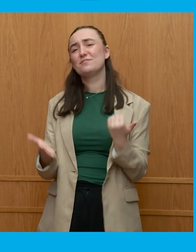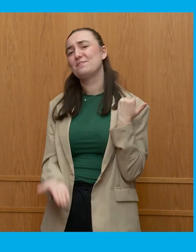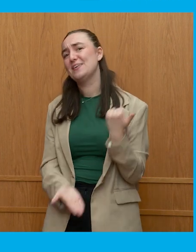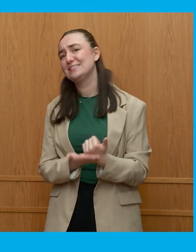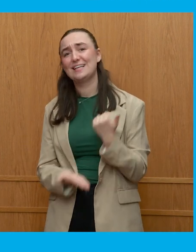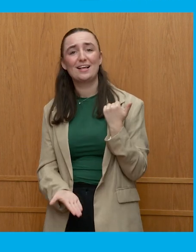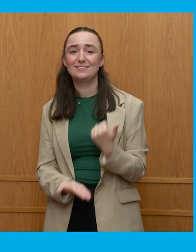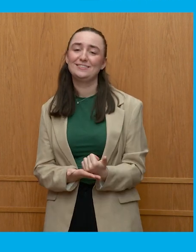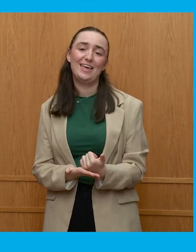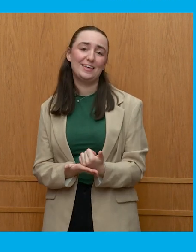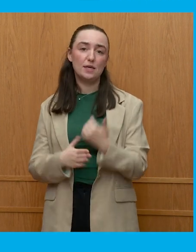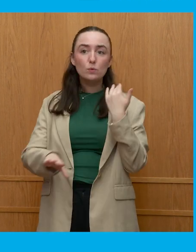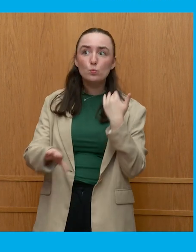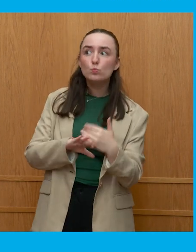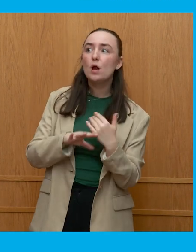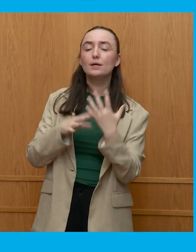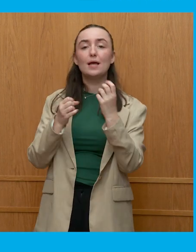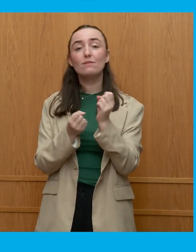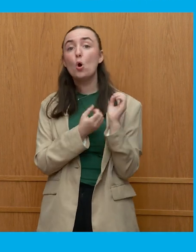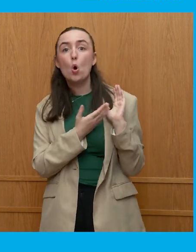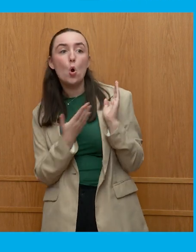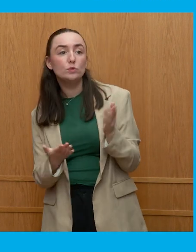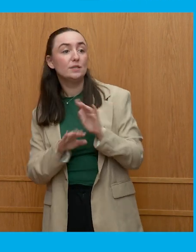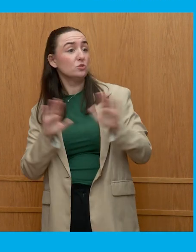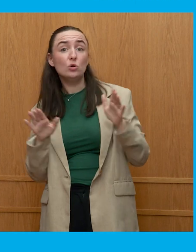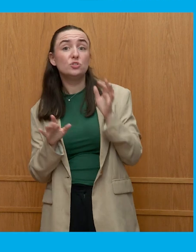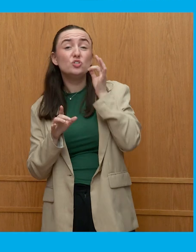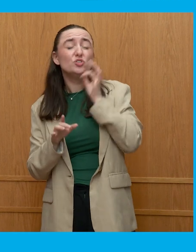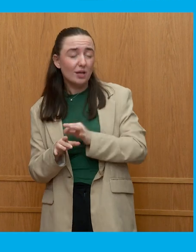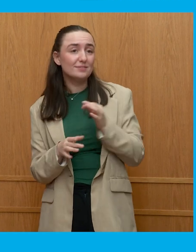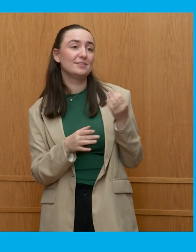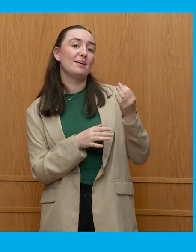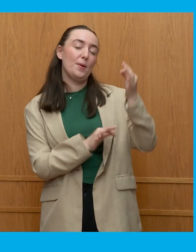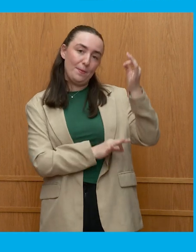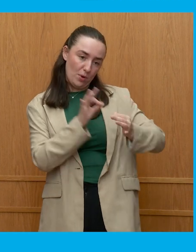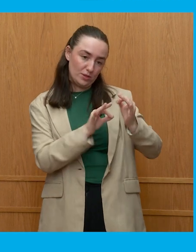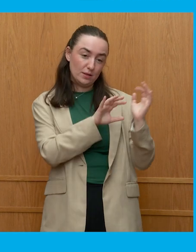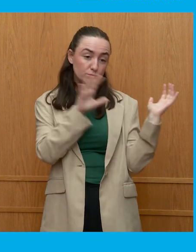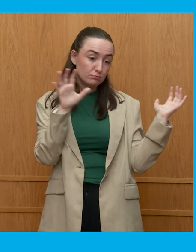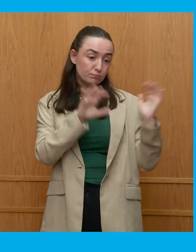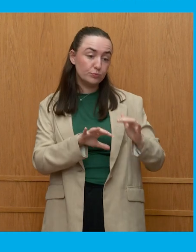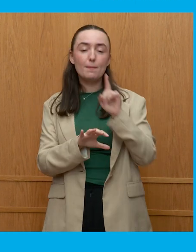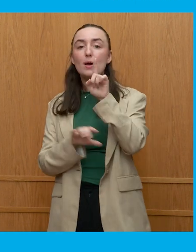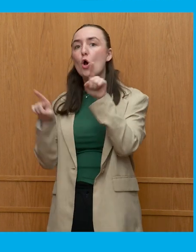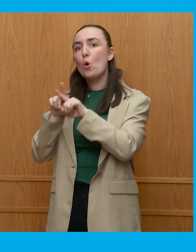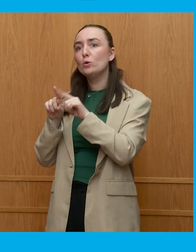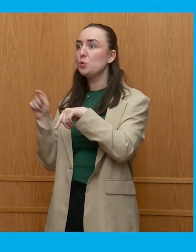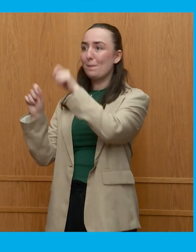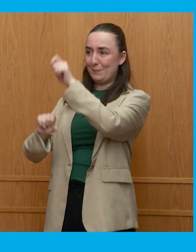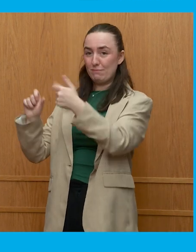it works. It's hosting not only political life, but also civic life. This